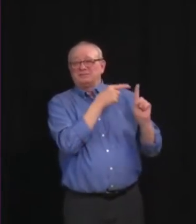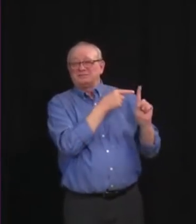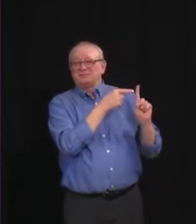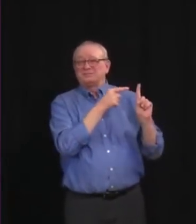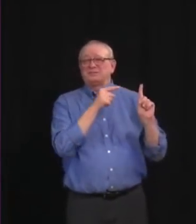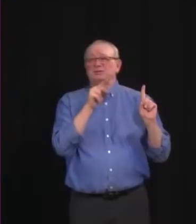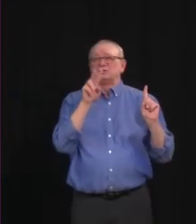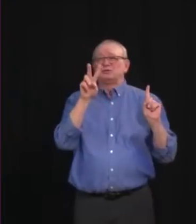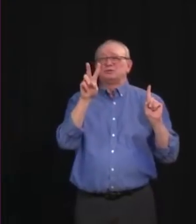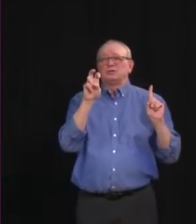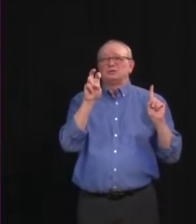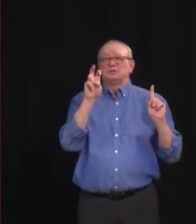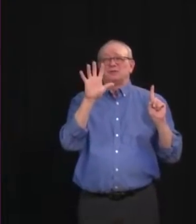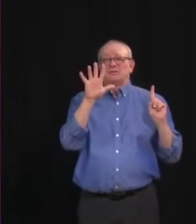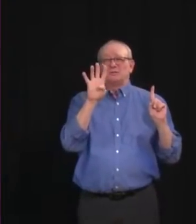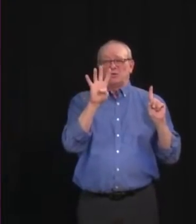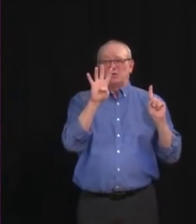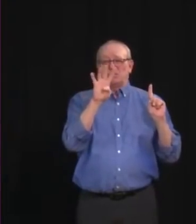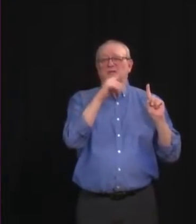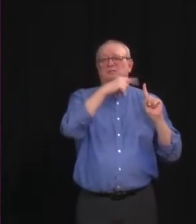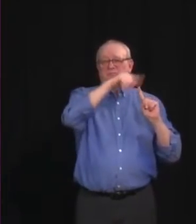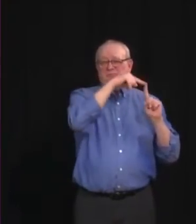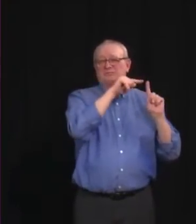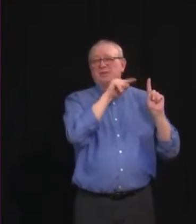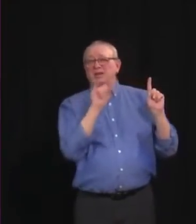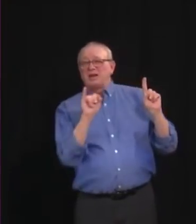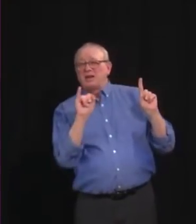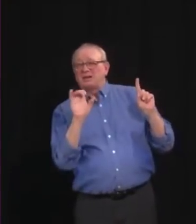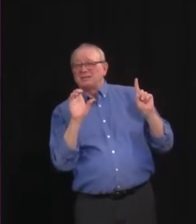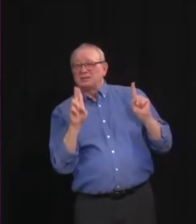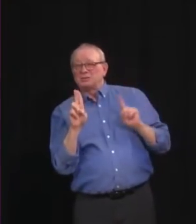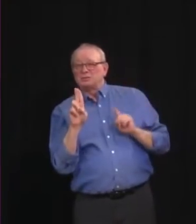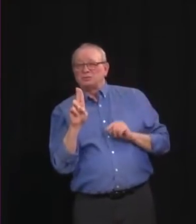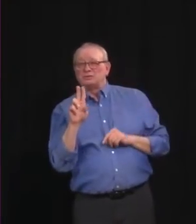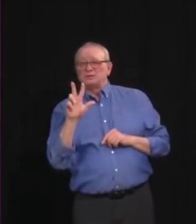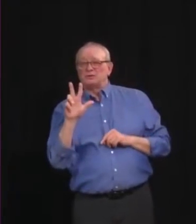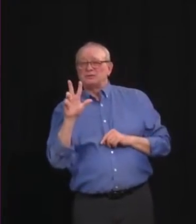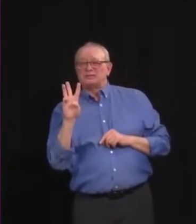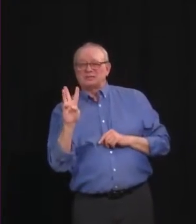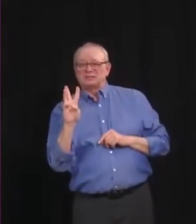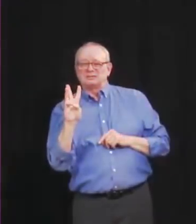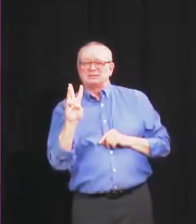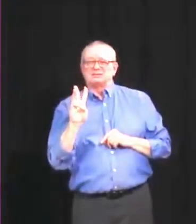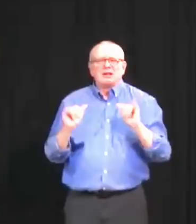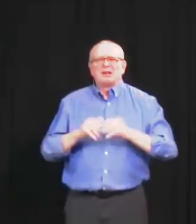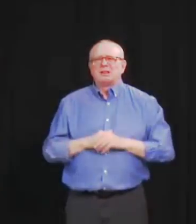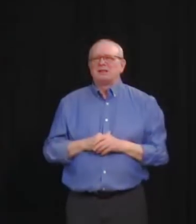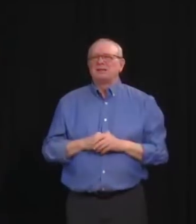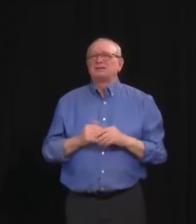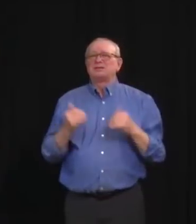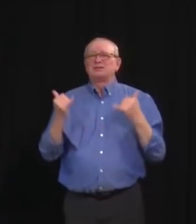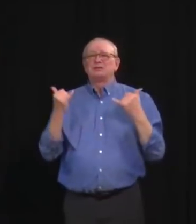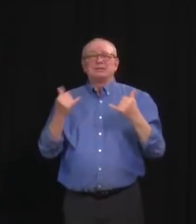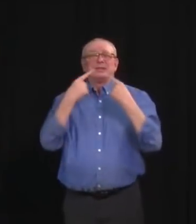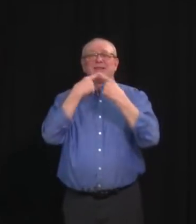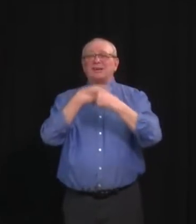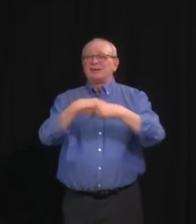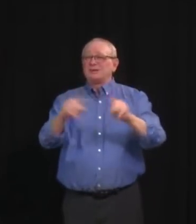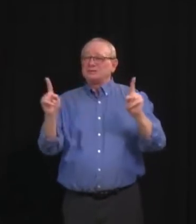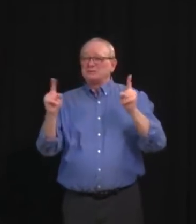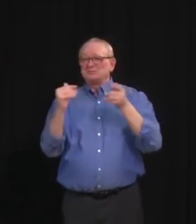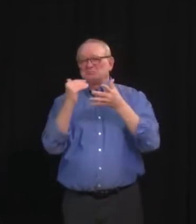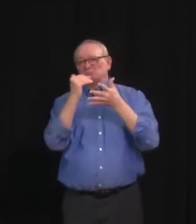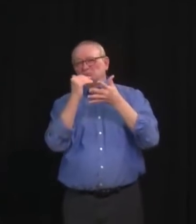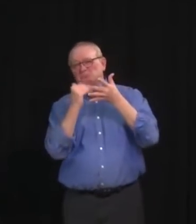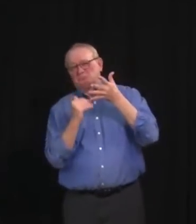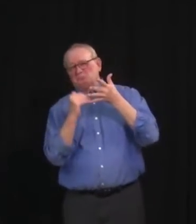lost reminds us about the serious nature of this virus and the need to protect one another from it. Effective immediately,